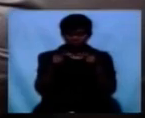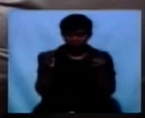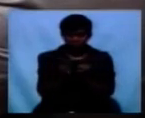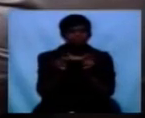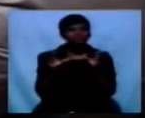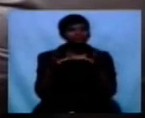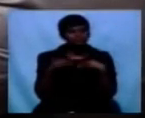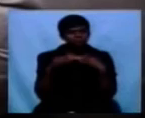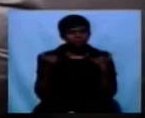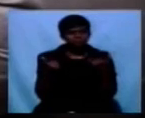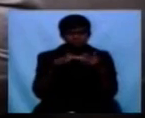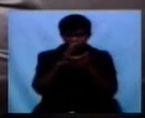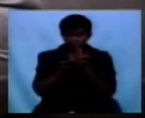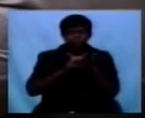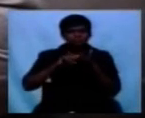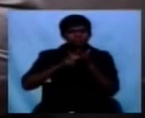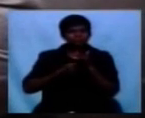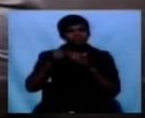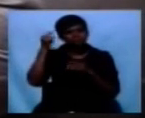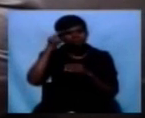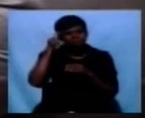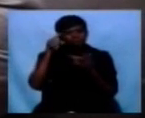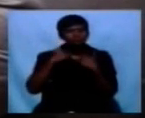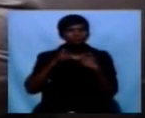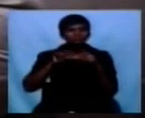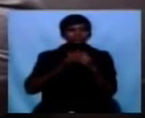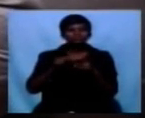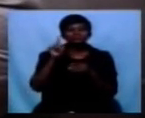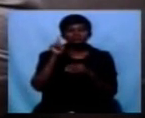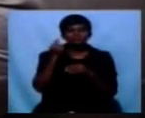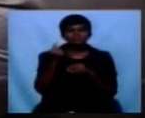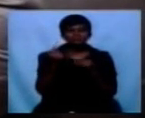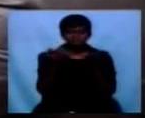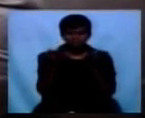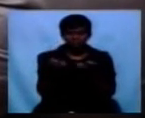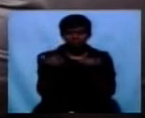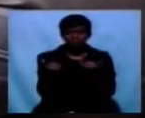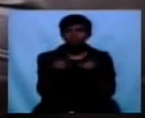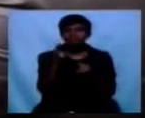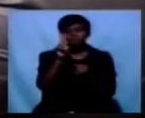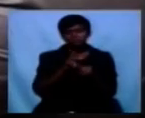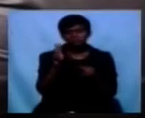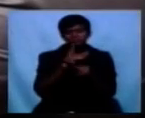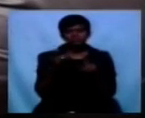admission that at some point government had embarked on wanton lavishness in terms of expenditure? No.